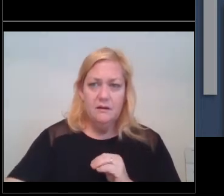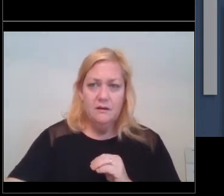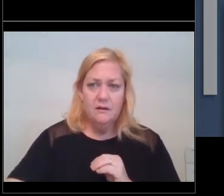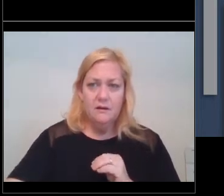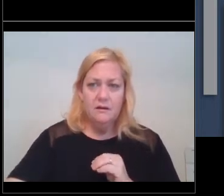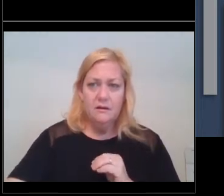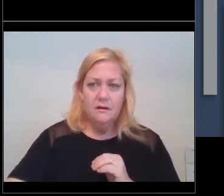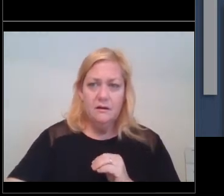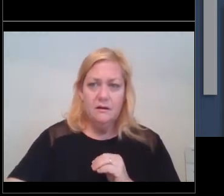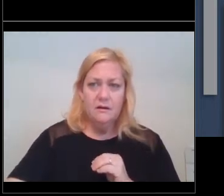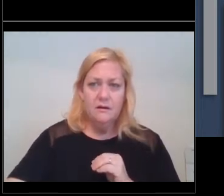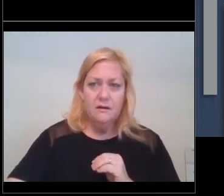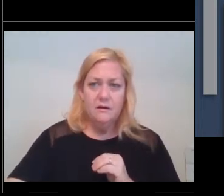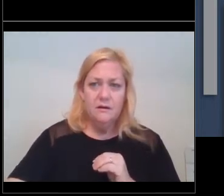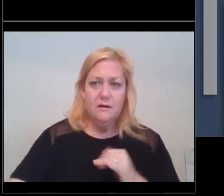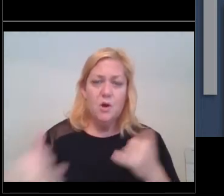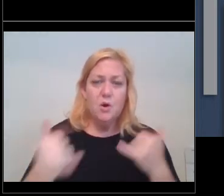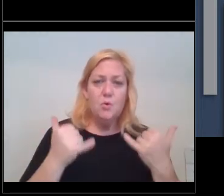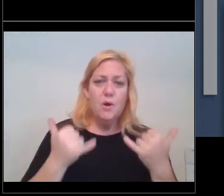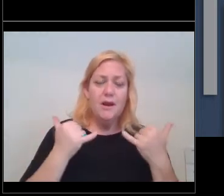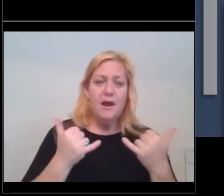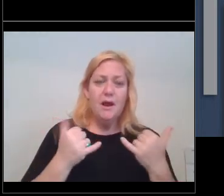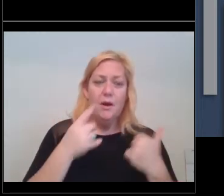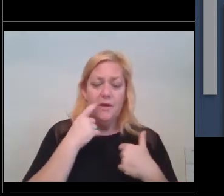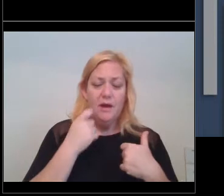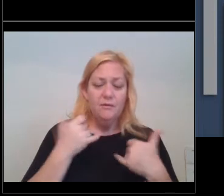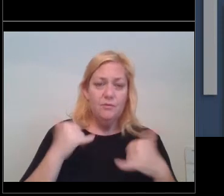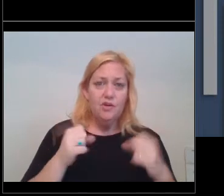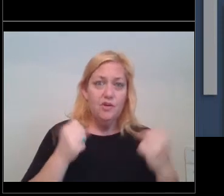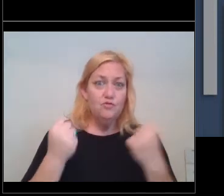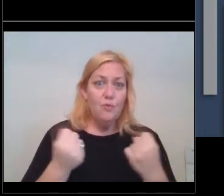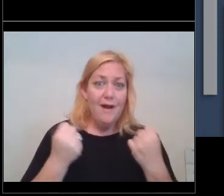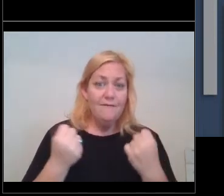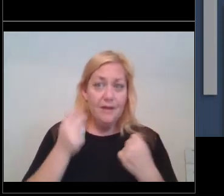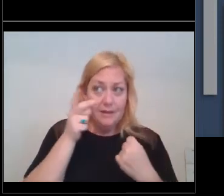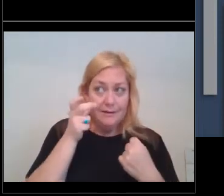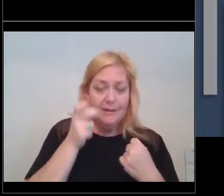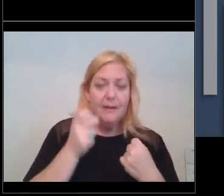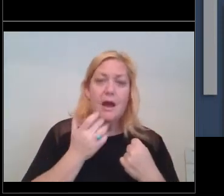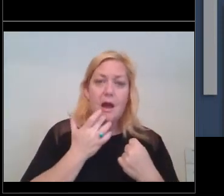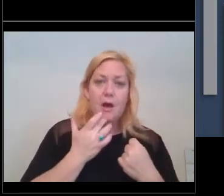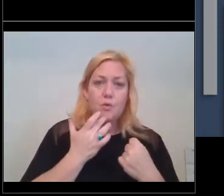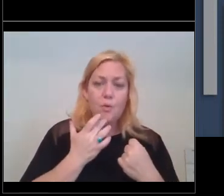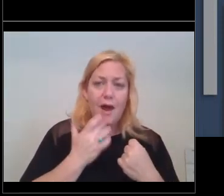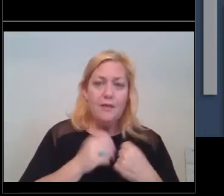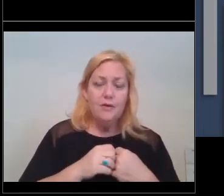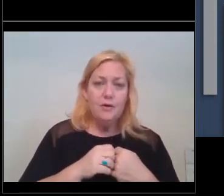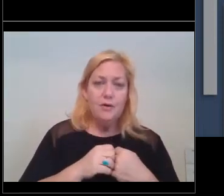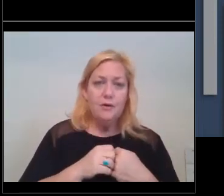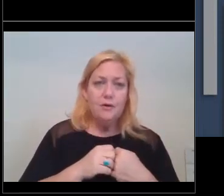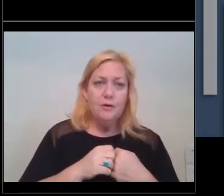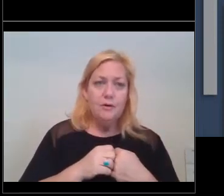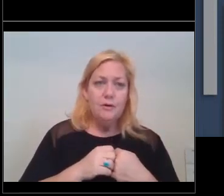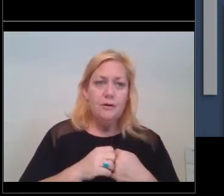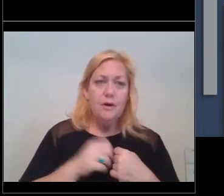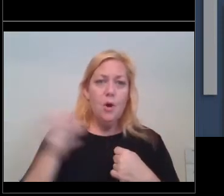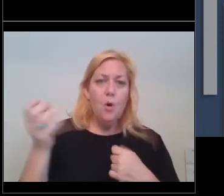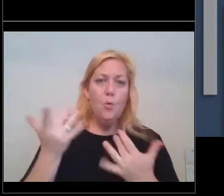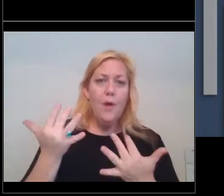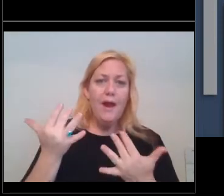Right now, I think because I'm still driving and listening, I'd much rather give some remarks in public comment